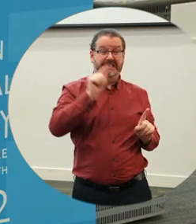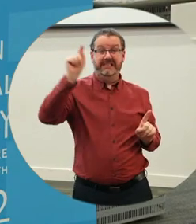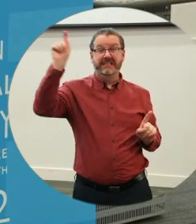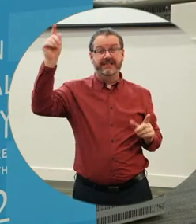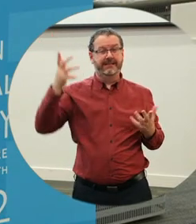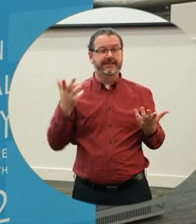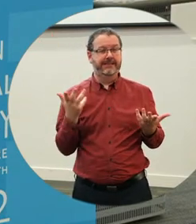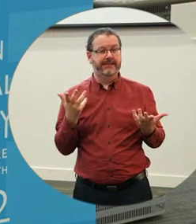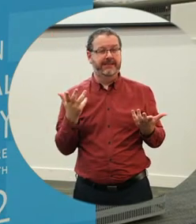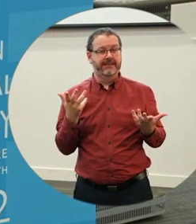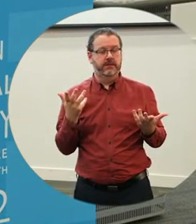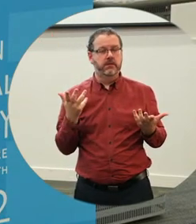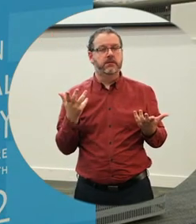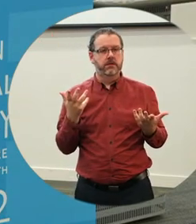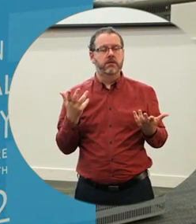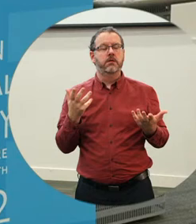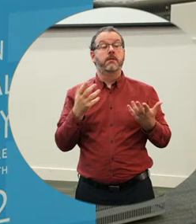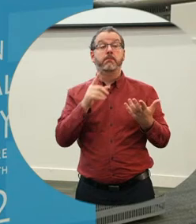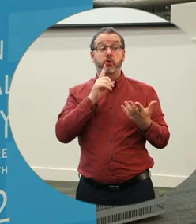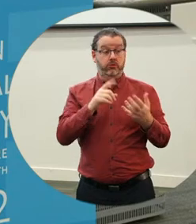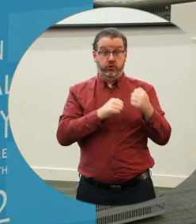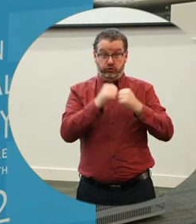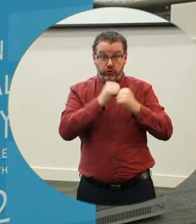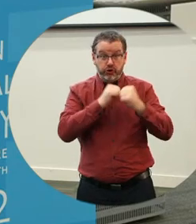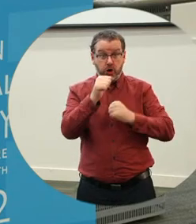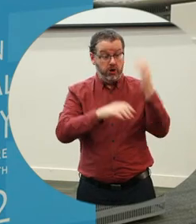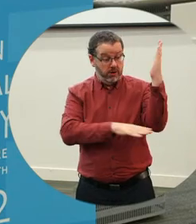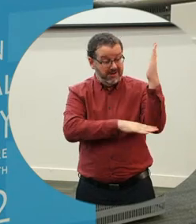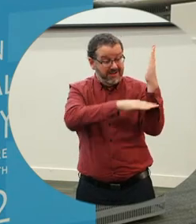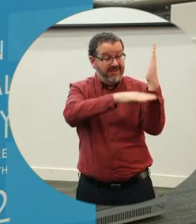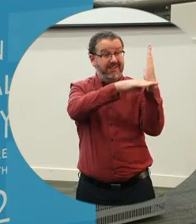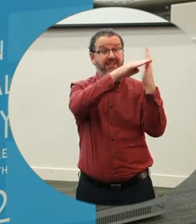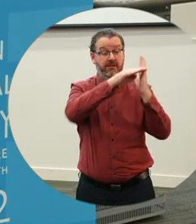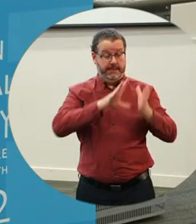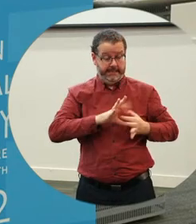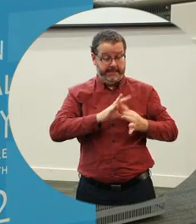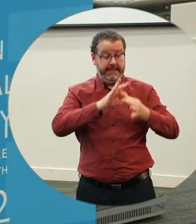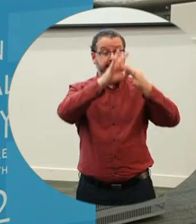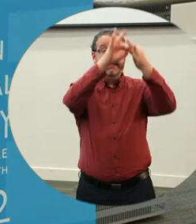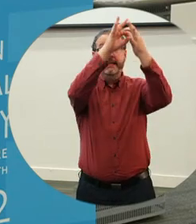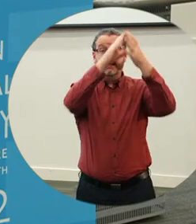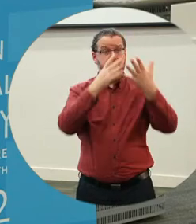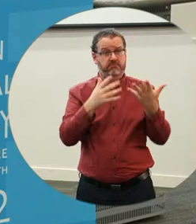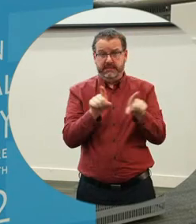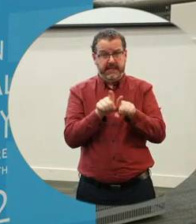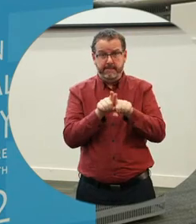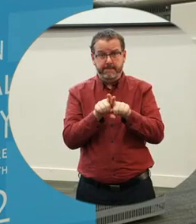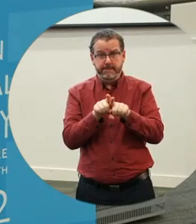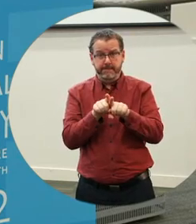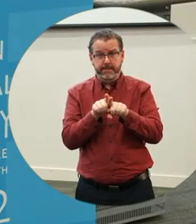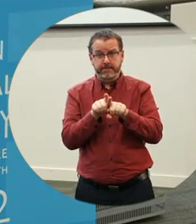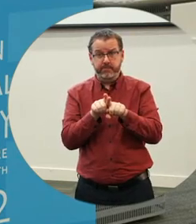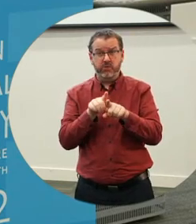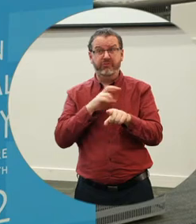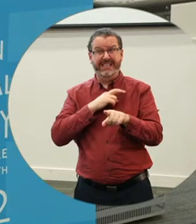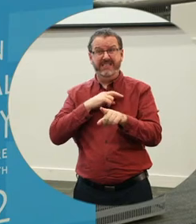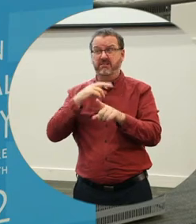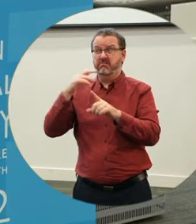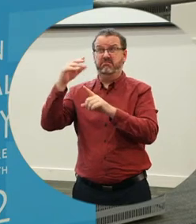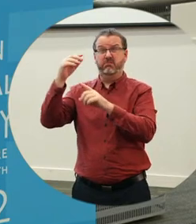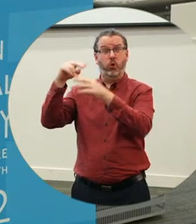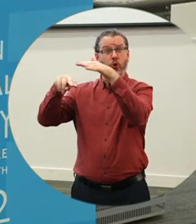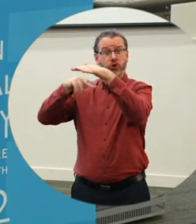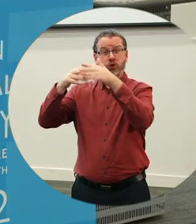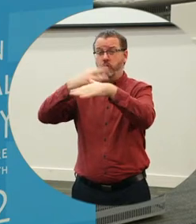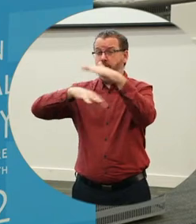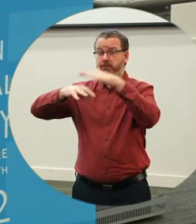the structure of governance was identical. A centralized police force, directly under government control, totally